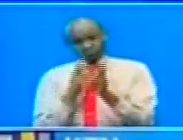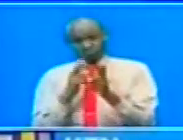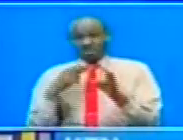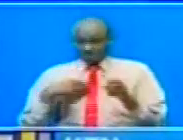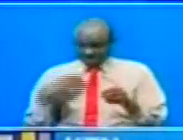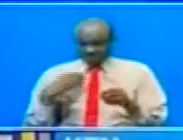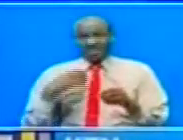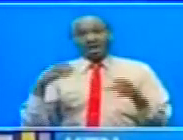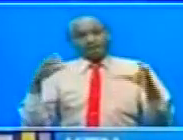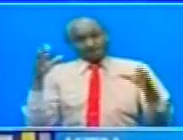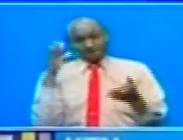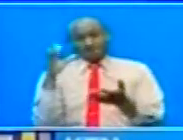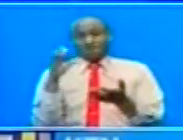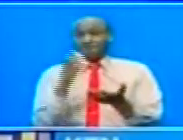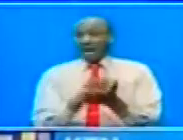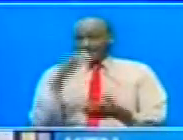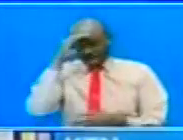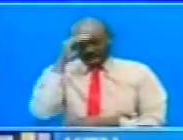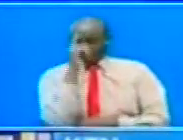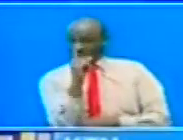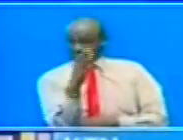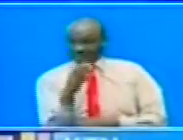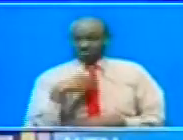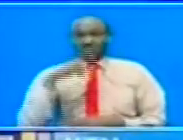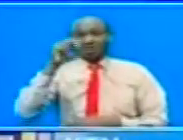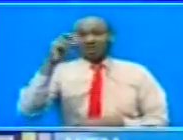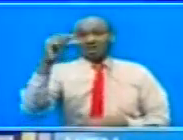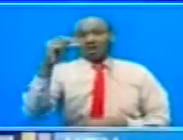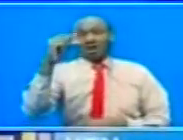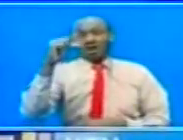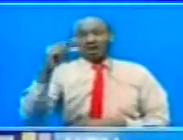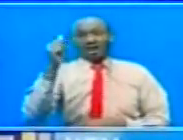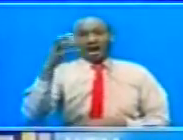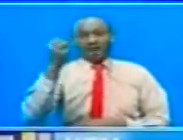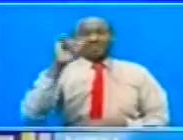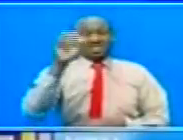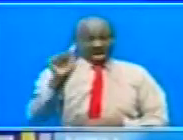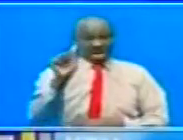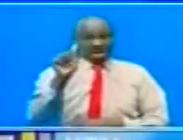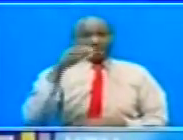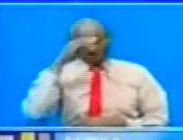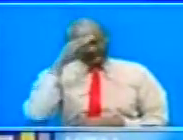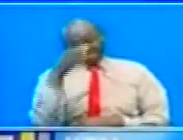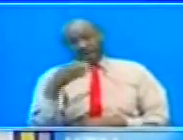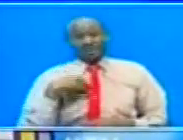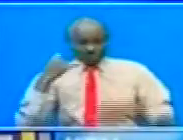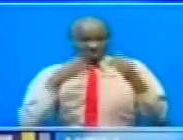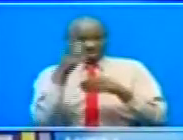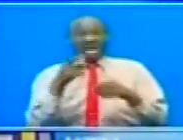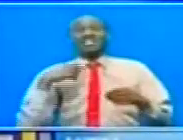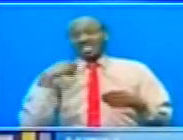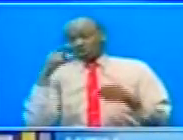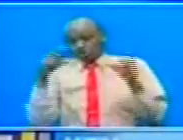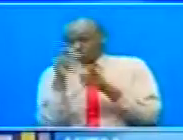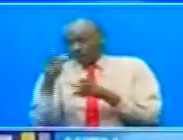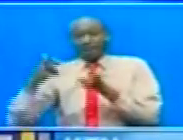Ngamia Club. It's a government club where people go drink and have fun. Faisal, I